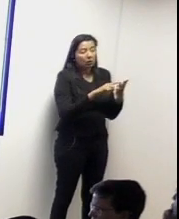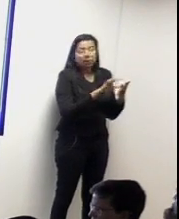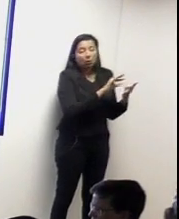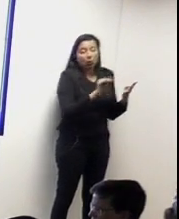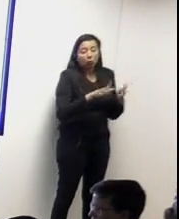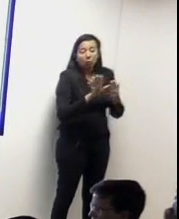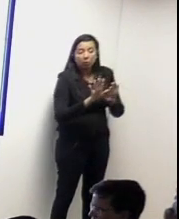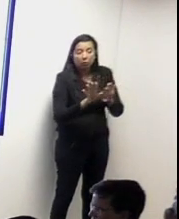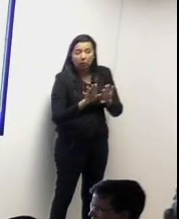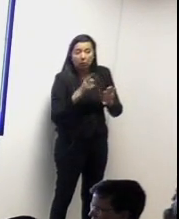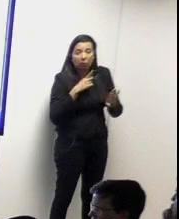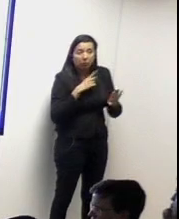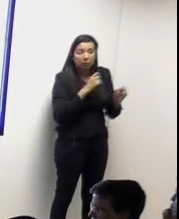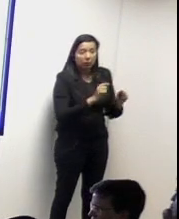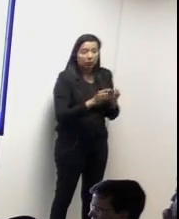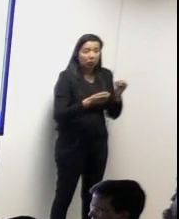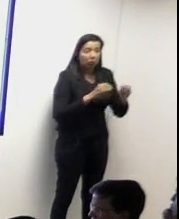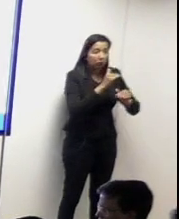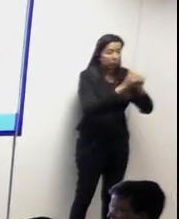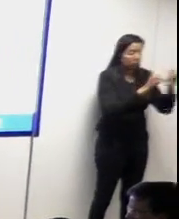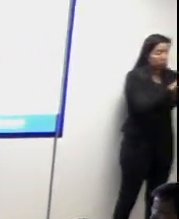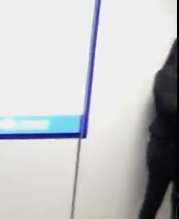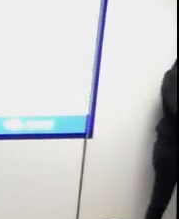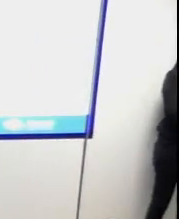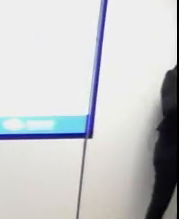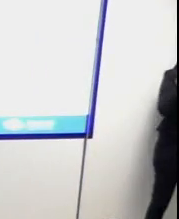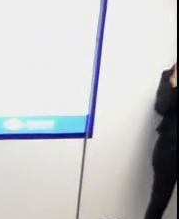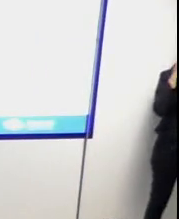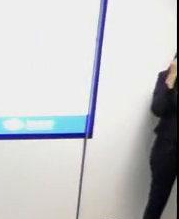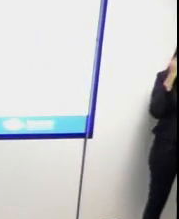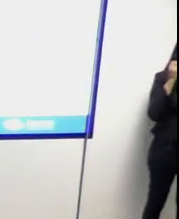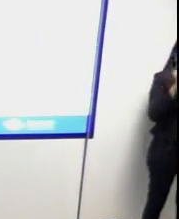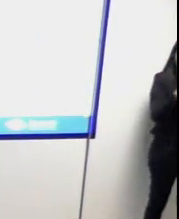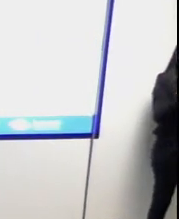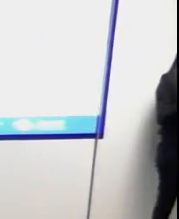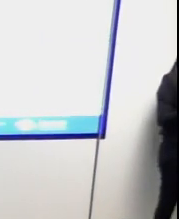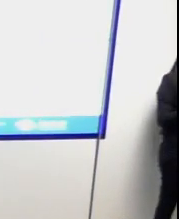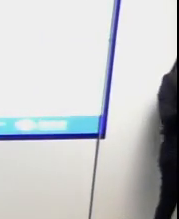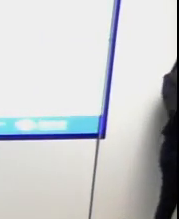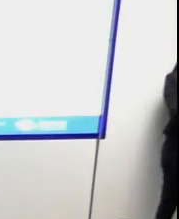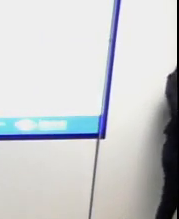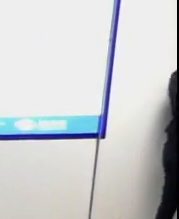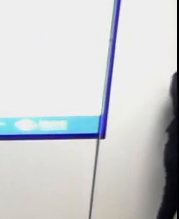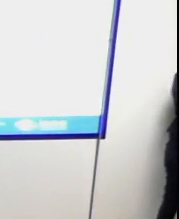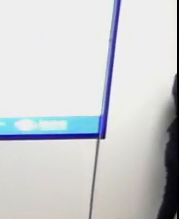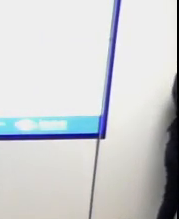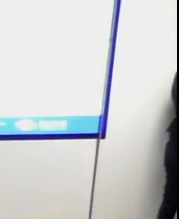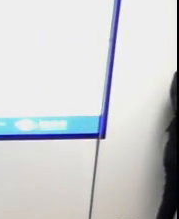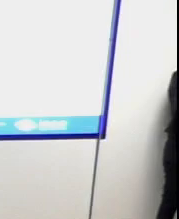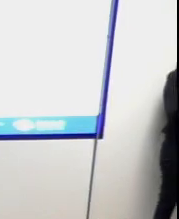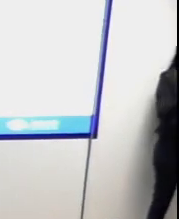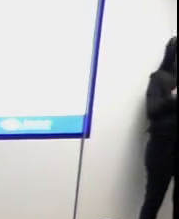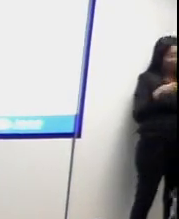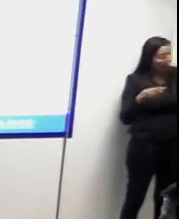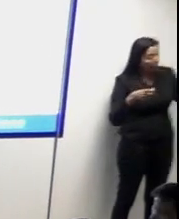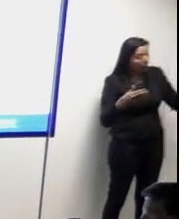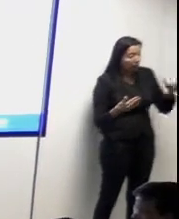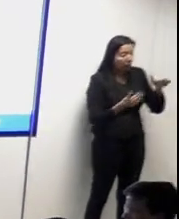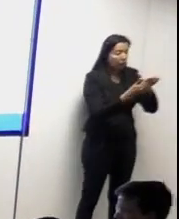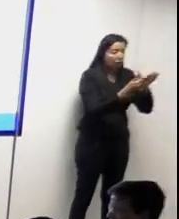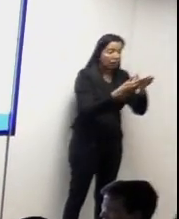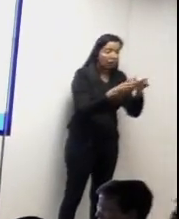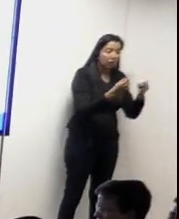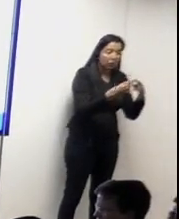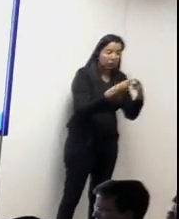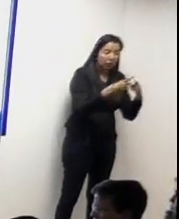growth. So what's also called logistic growth. So they grow up to their limit that can be supported on the land. Or